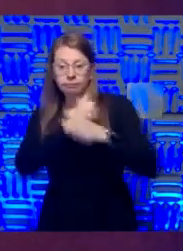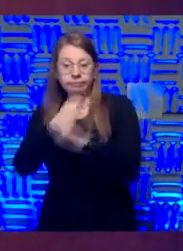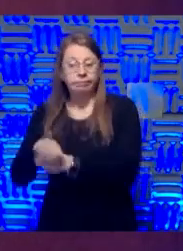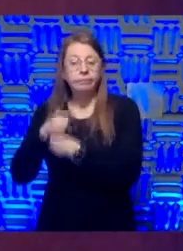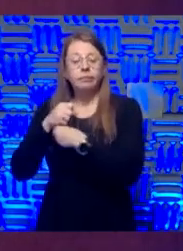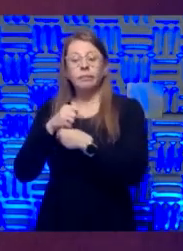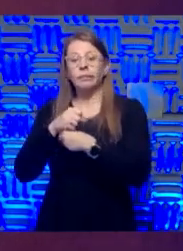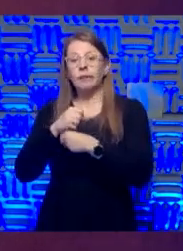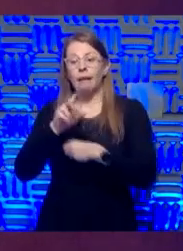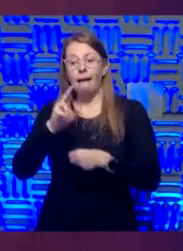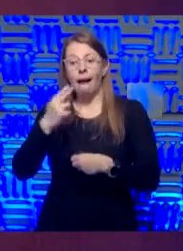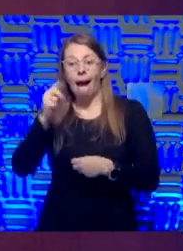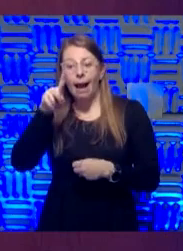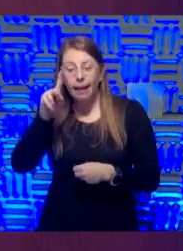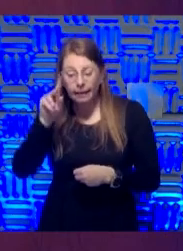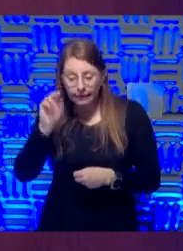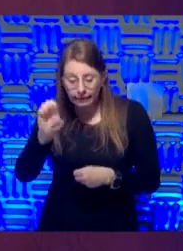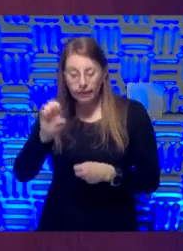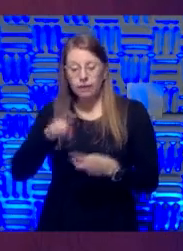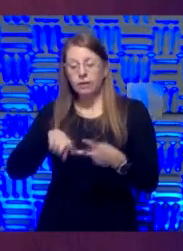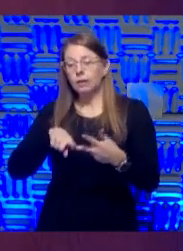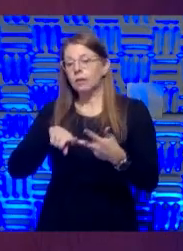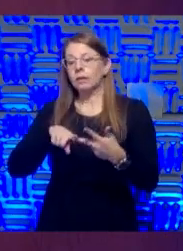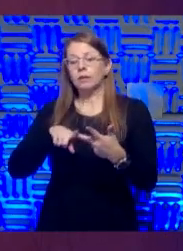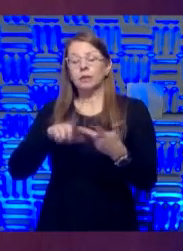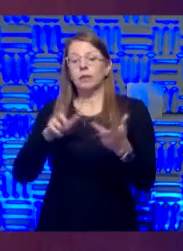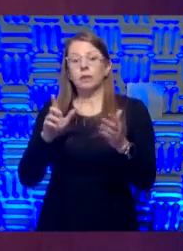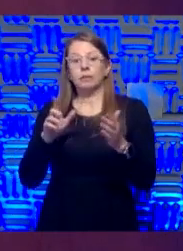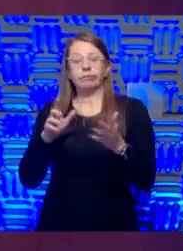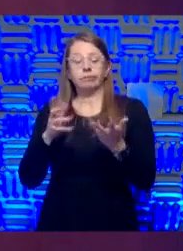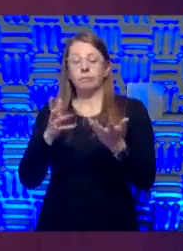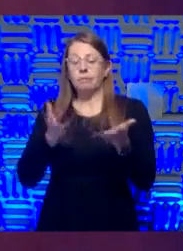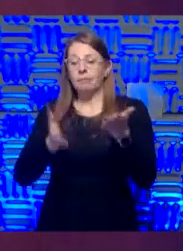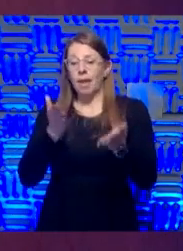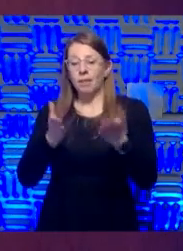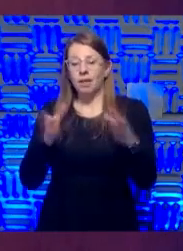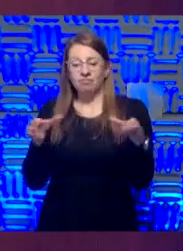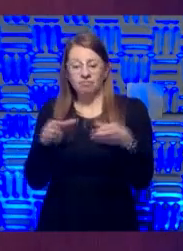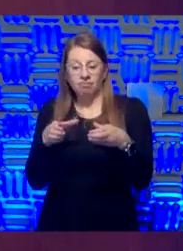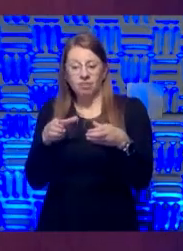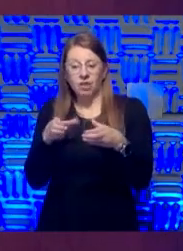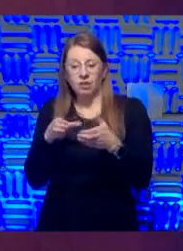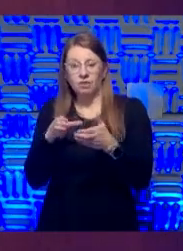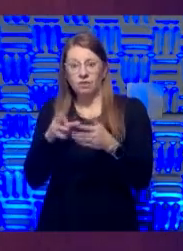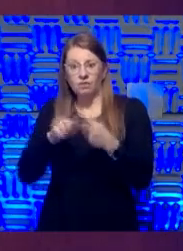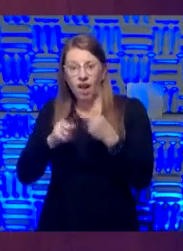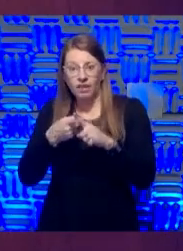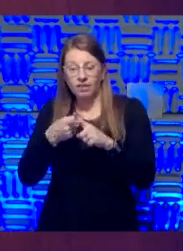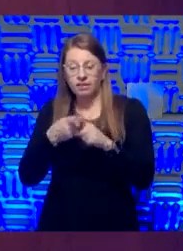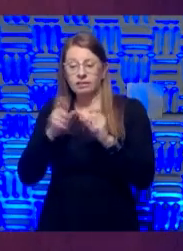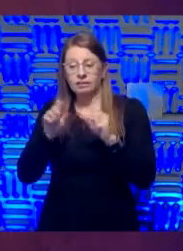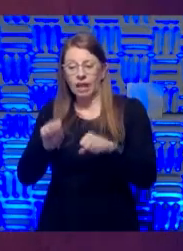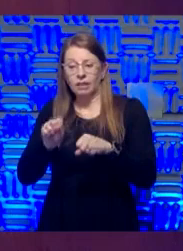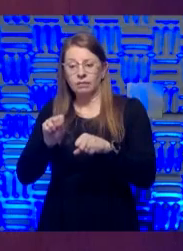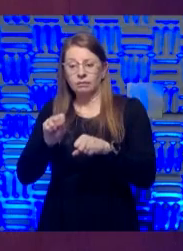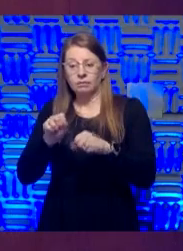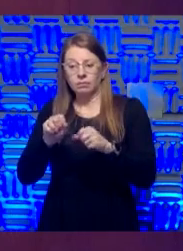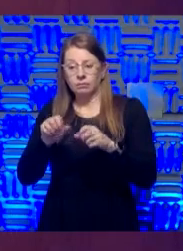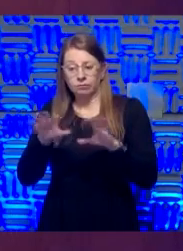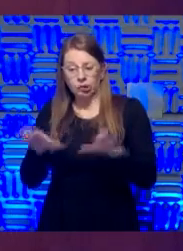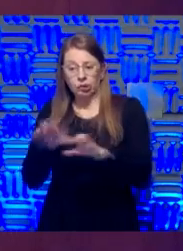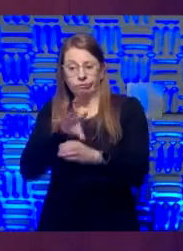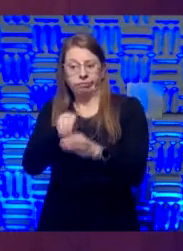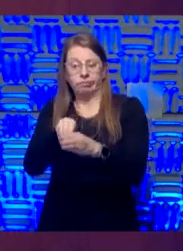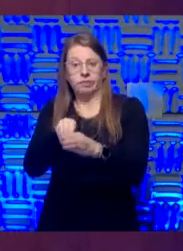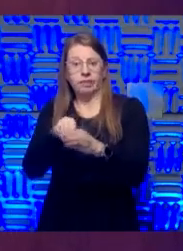hiking and things in our family, and maybe small groups of peers that you can do those things. They might find a lot more